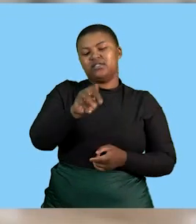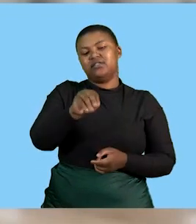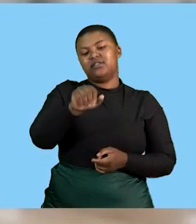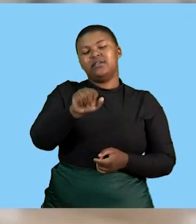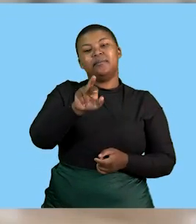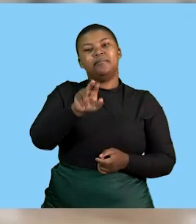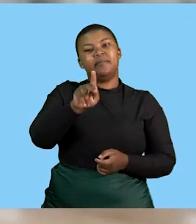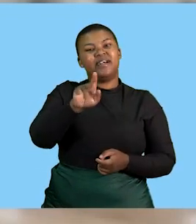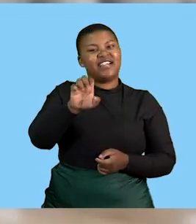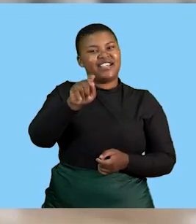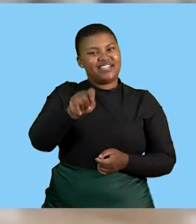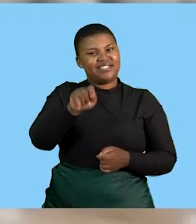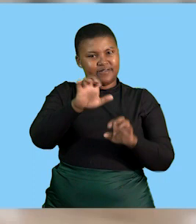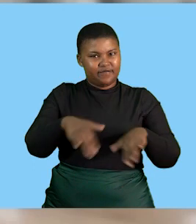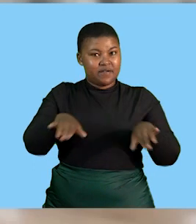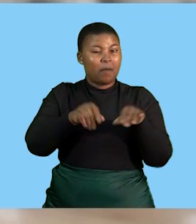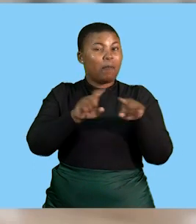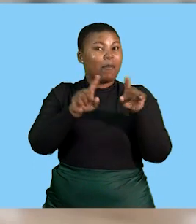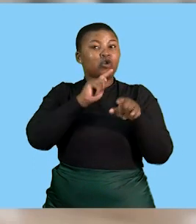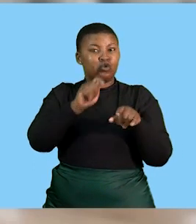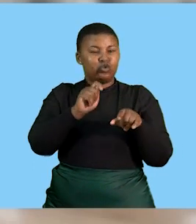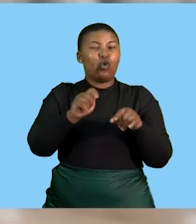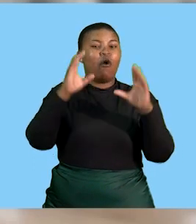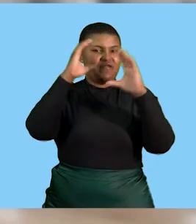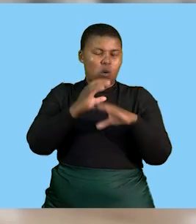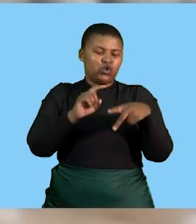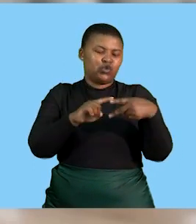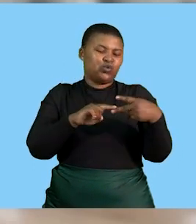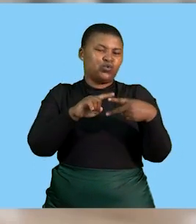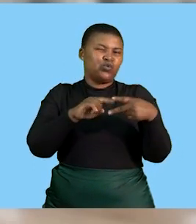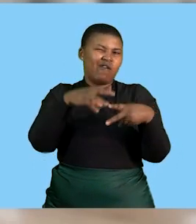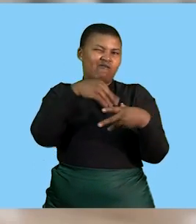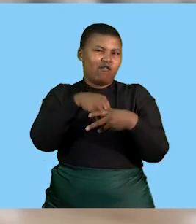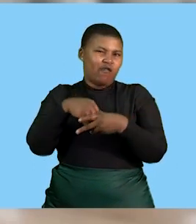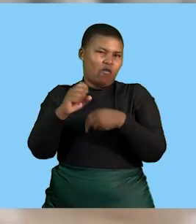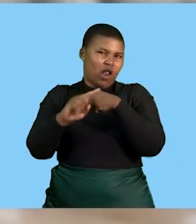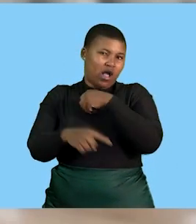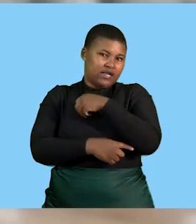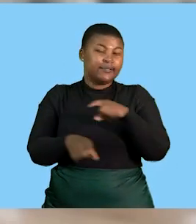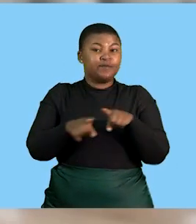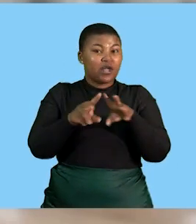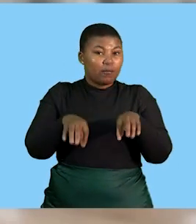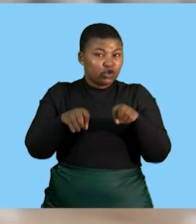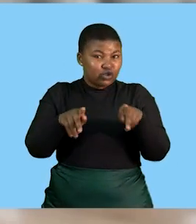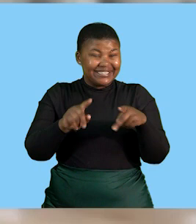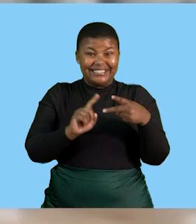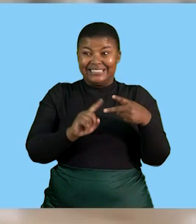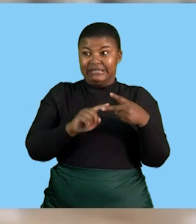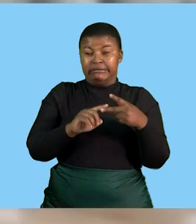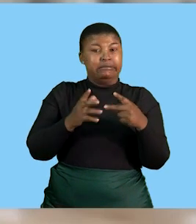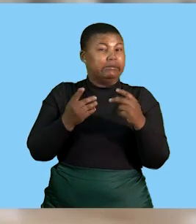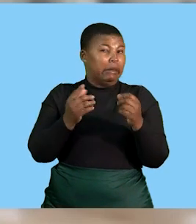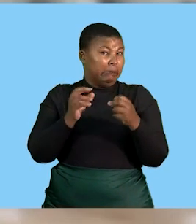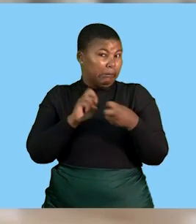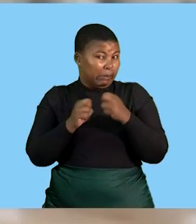to specifically look at the last two components of the market environment and then the opportunities and threats